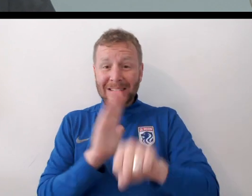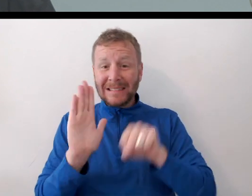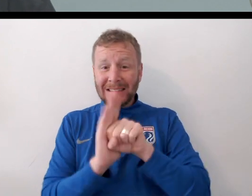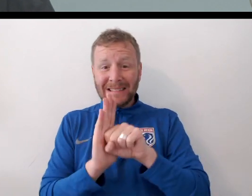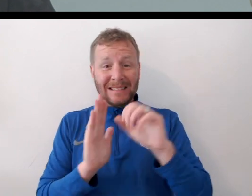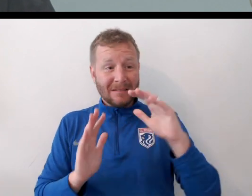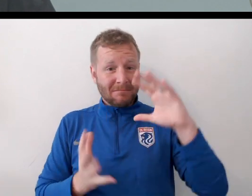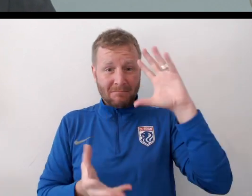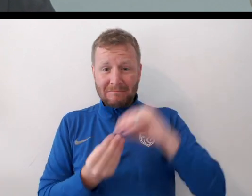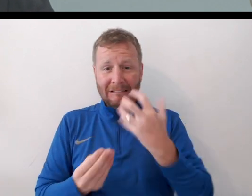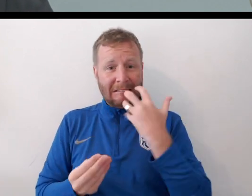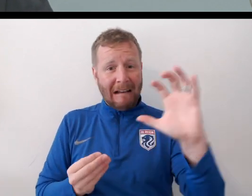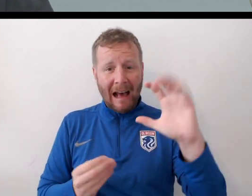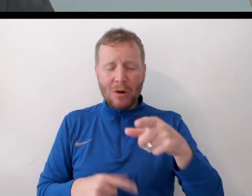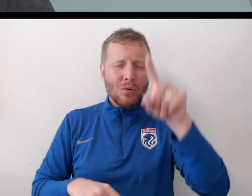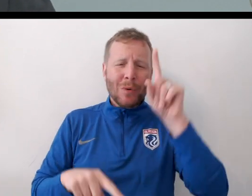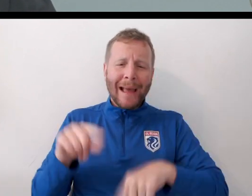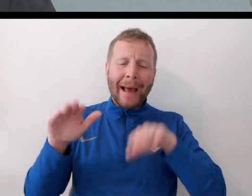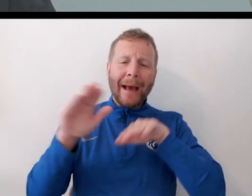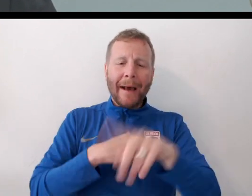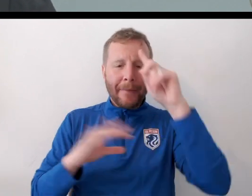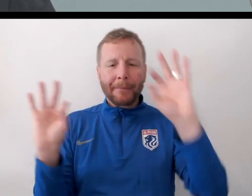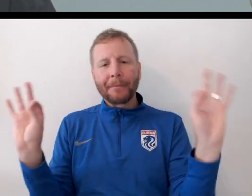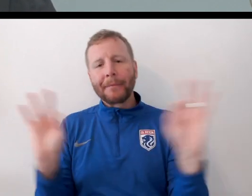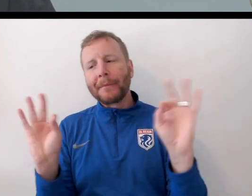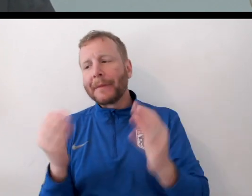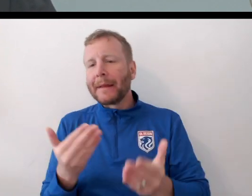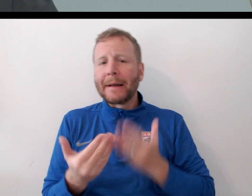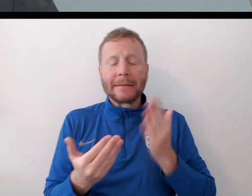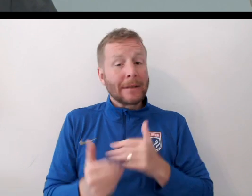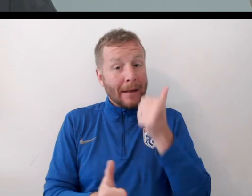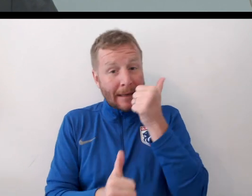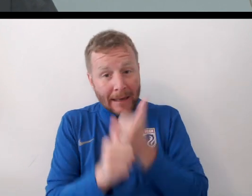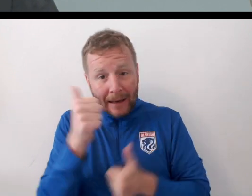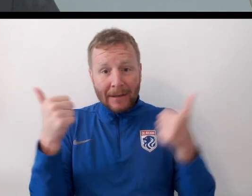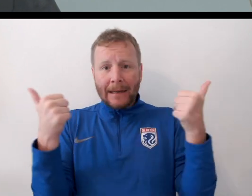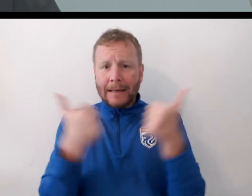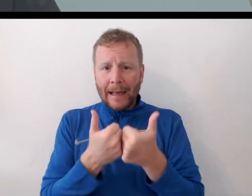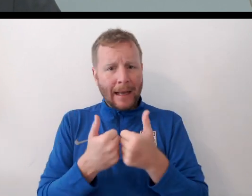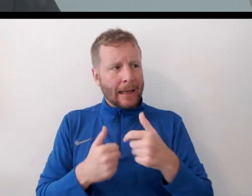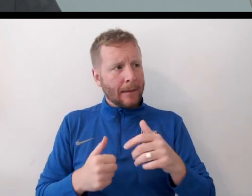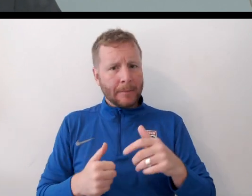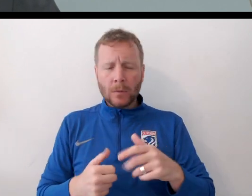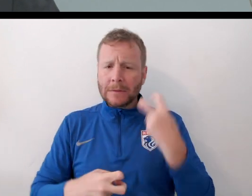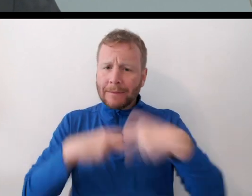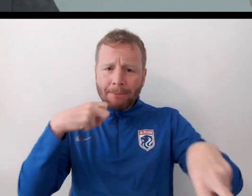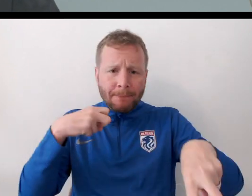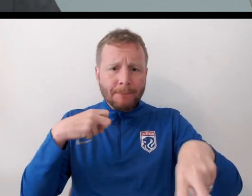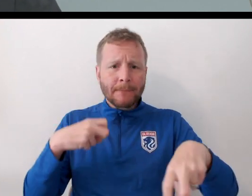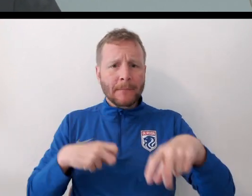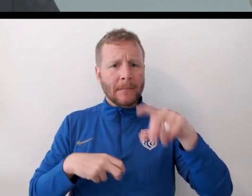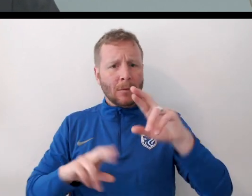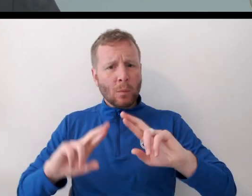It's really competitive. You don't ever go into a game thinking like this is going to be an easy one. Every game you go into thinking this is going to be